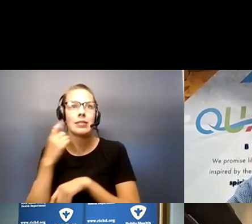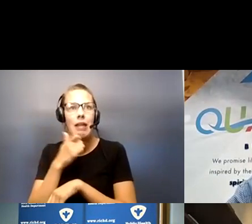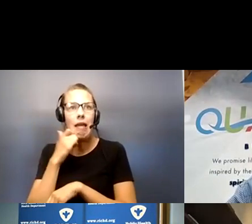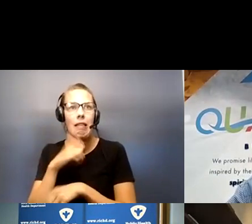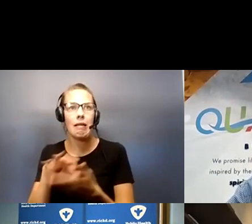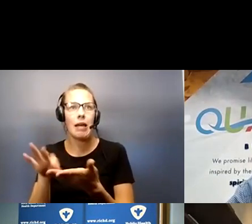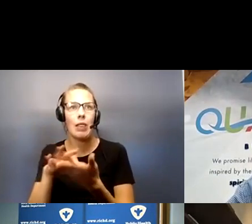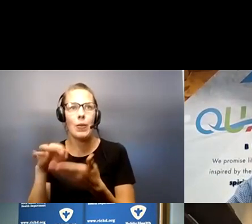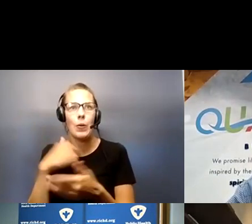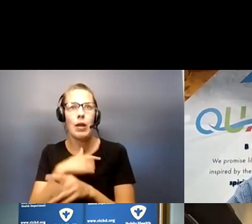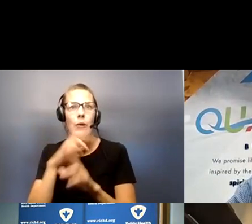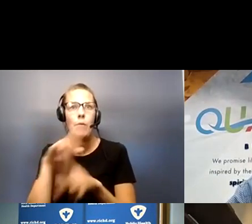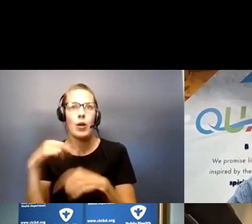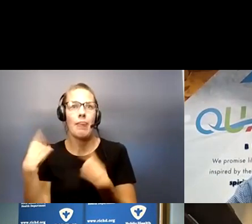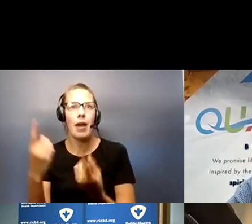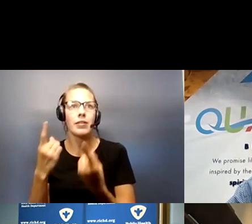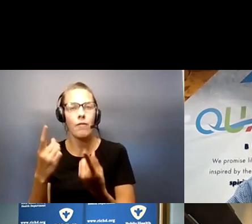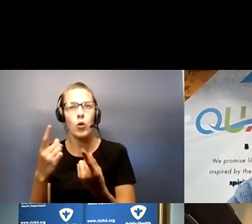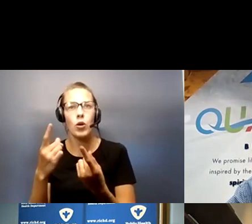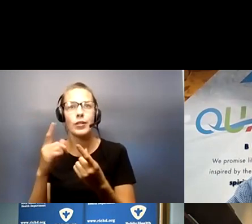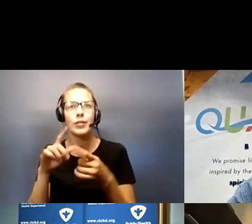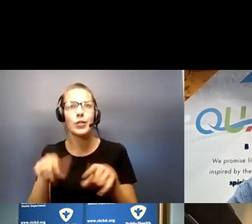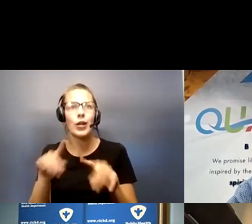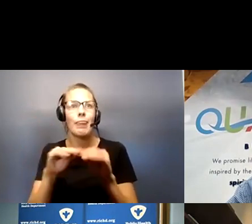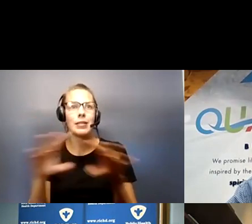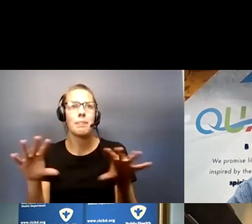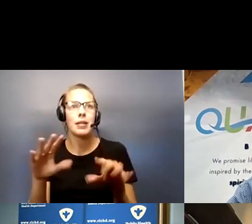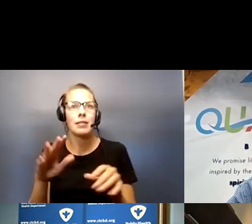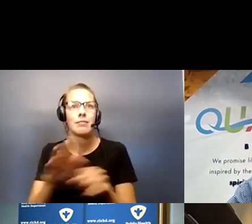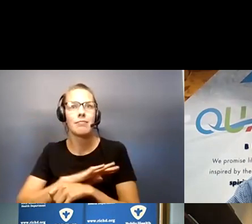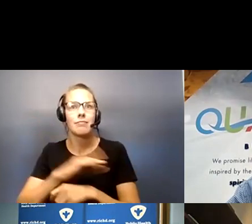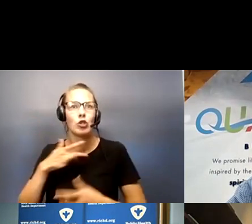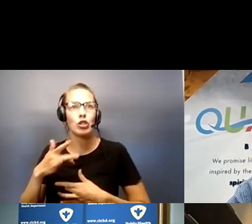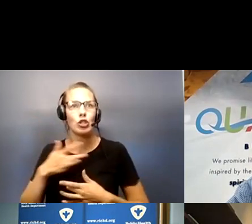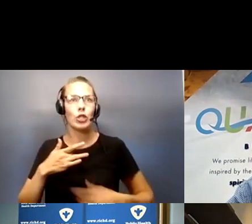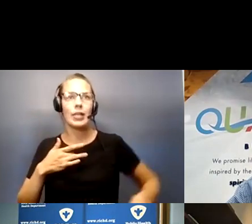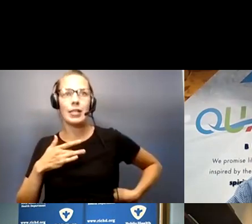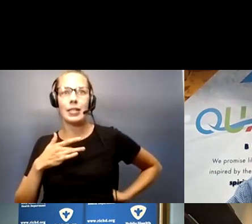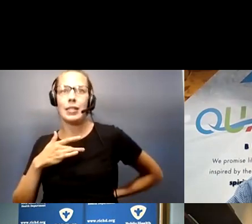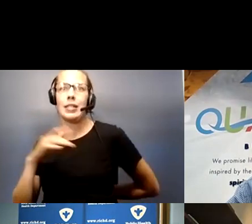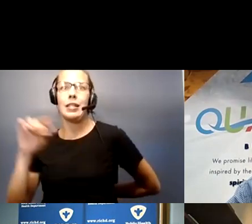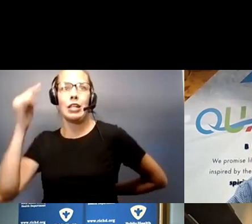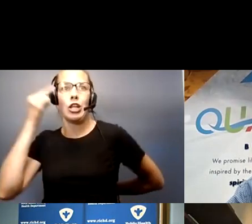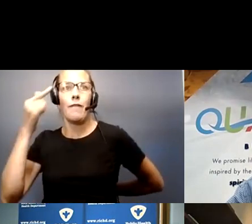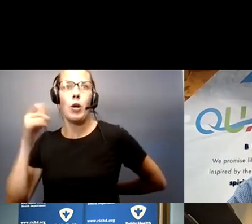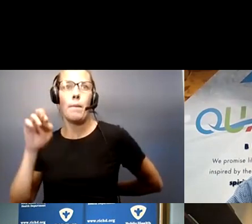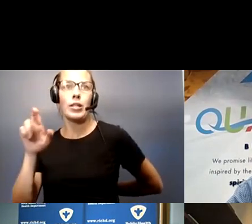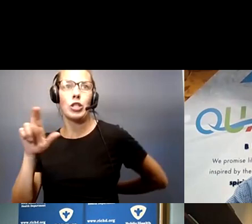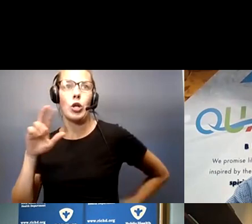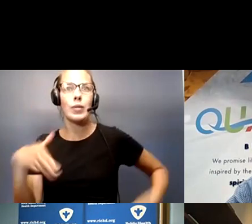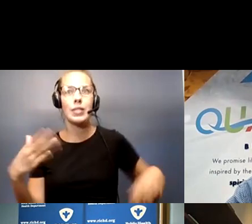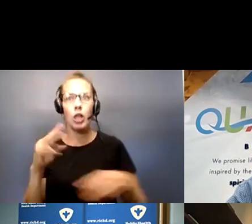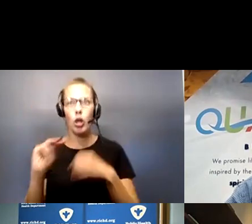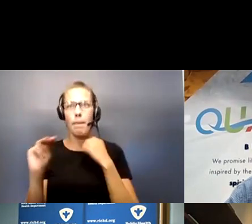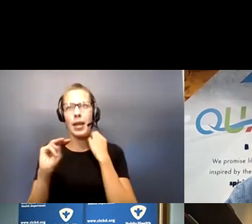we've reported thus far during the pandemic, and it is concerning. As Governor Pritzker was here Monday, stated that